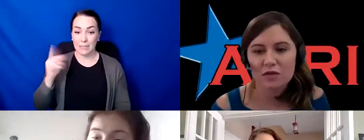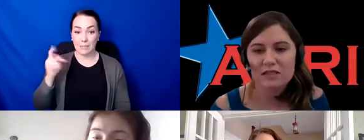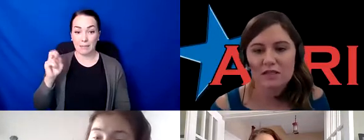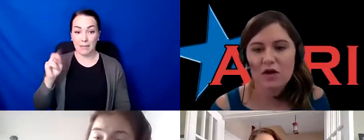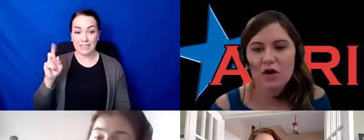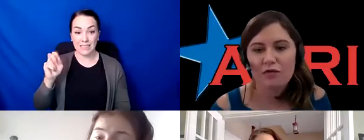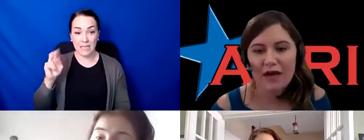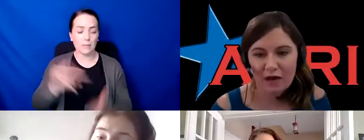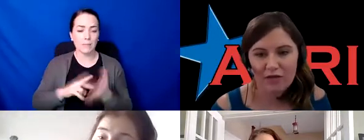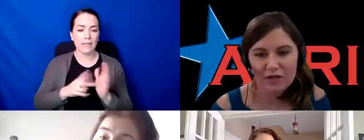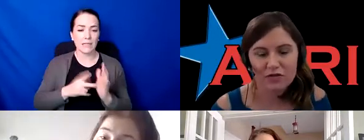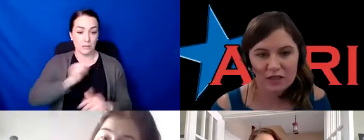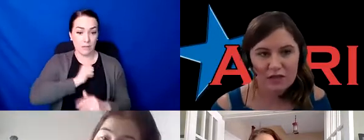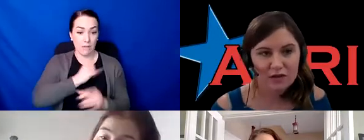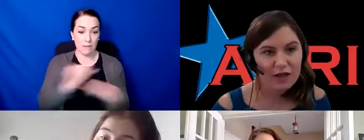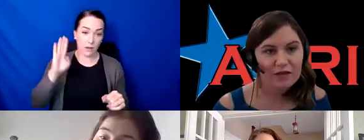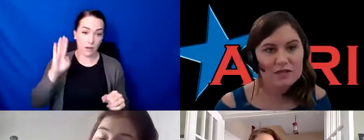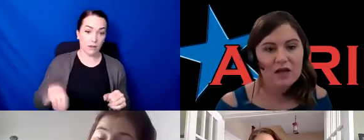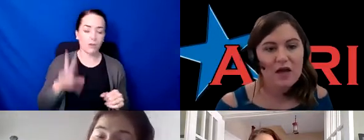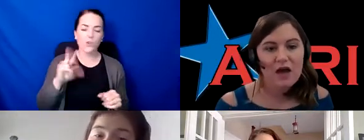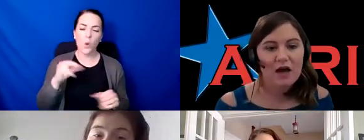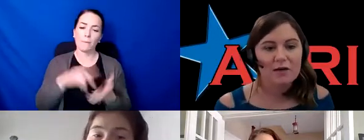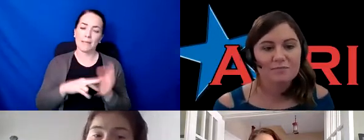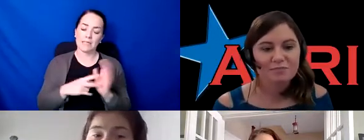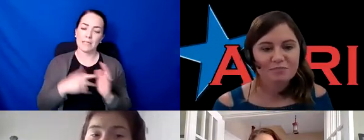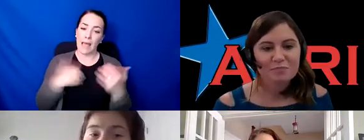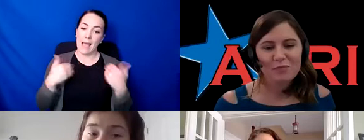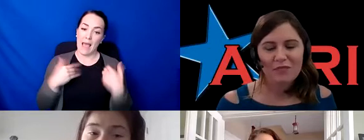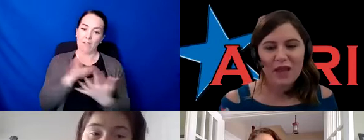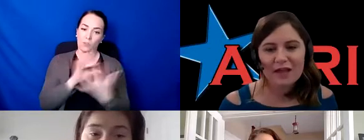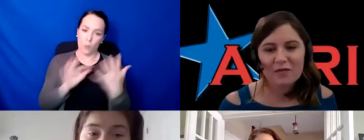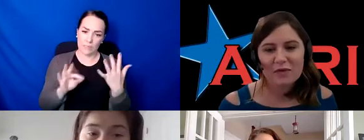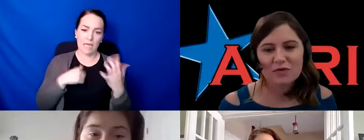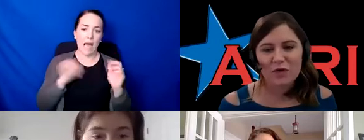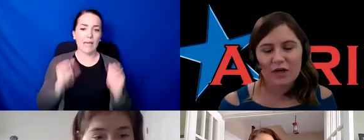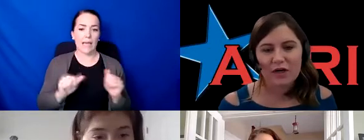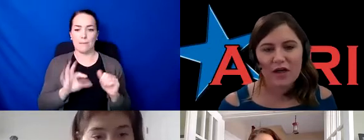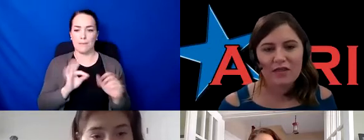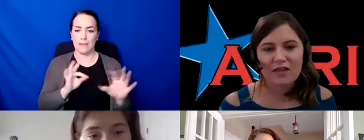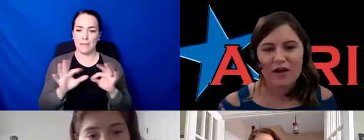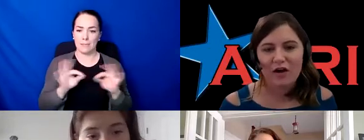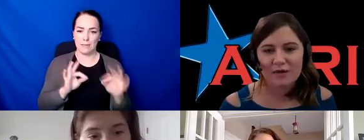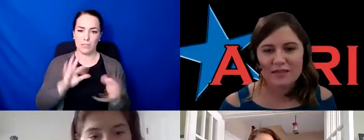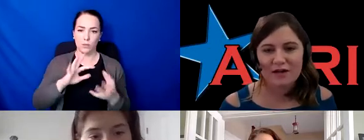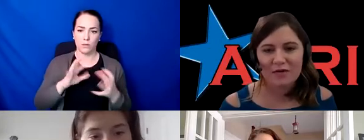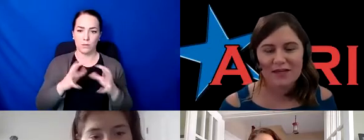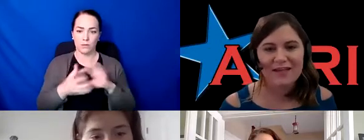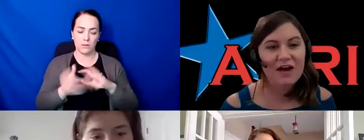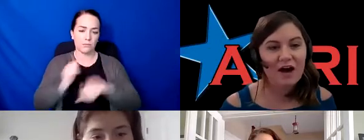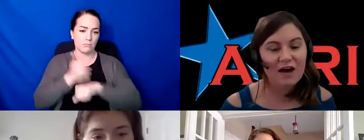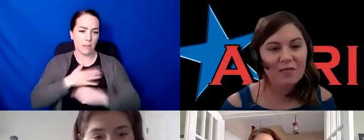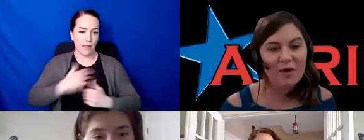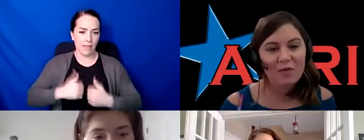the choices over how things are done in their lives. I had a mentor that always taught